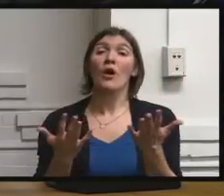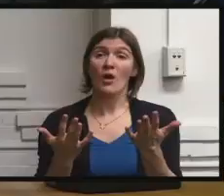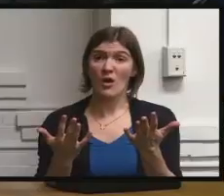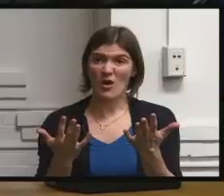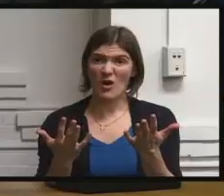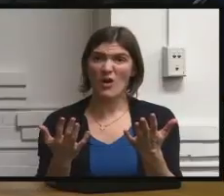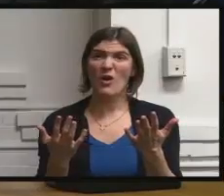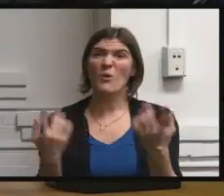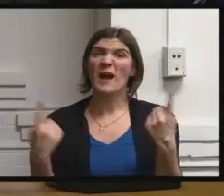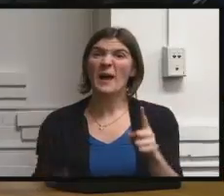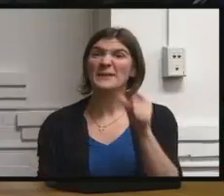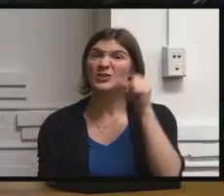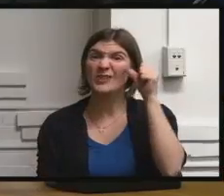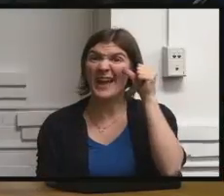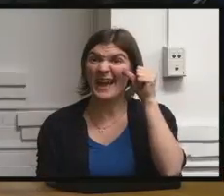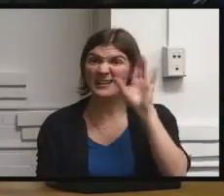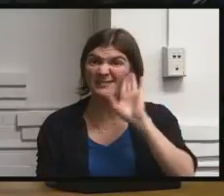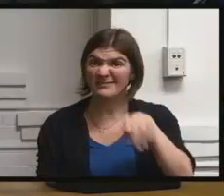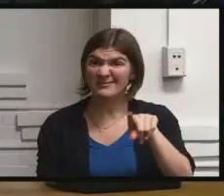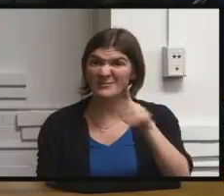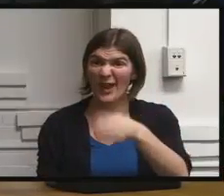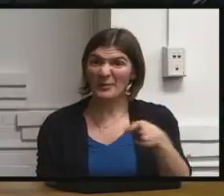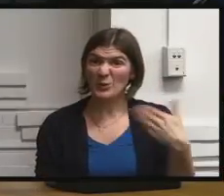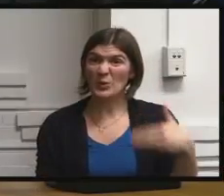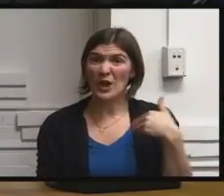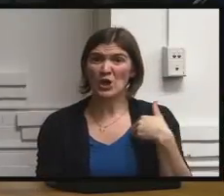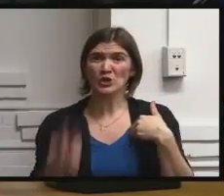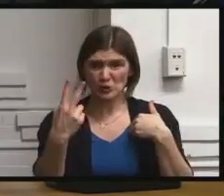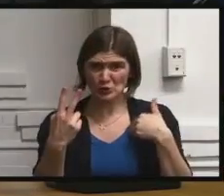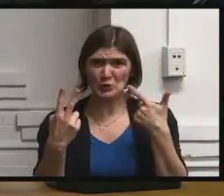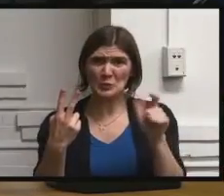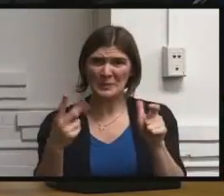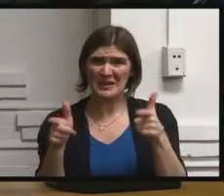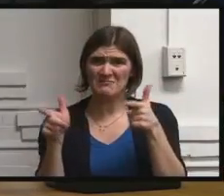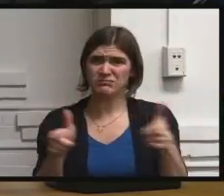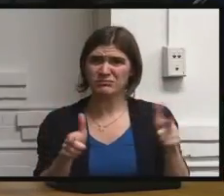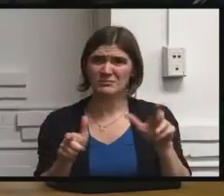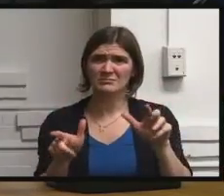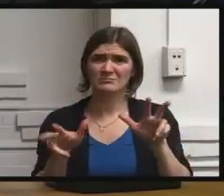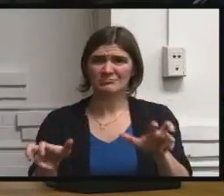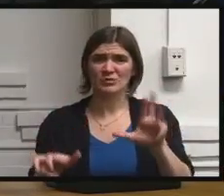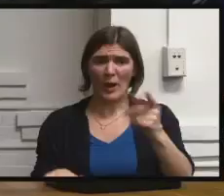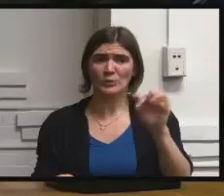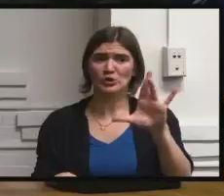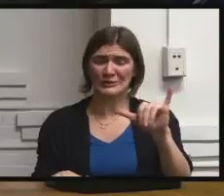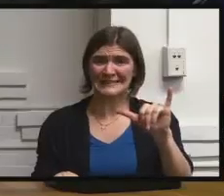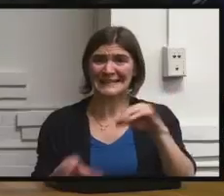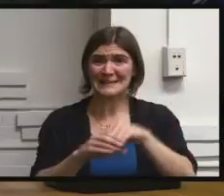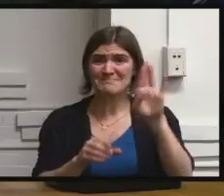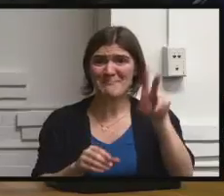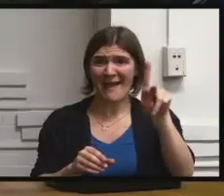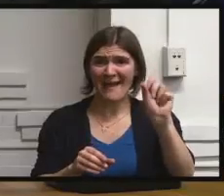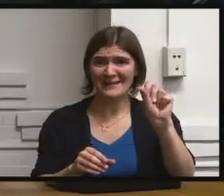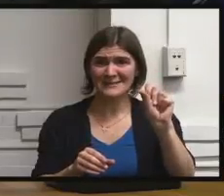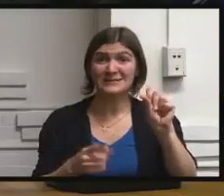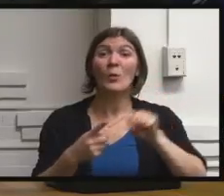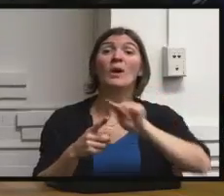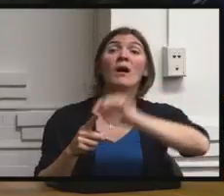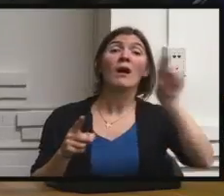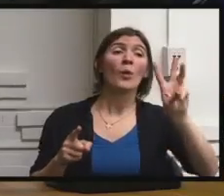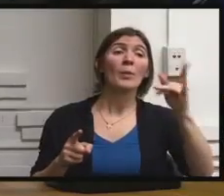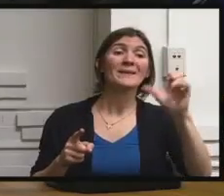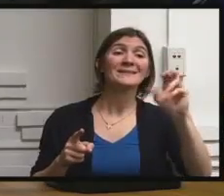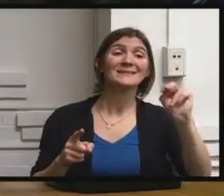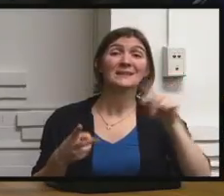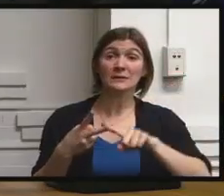that occurred yesterday. There were two bank robberies in Windham County, one in Wilmington and one